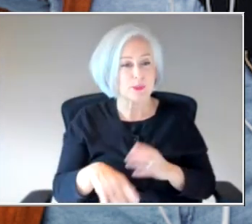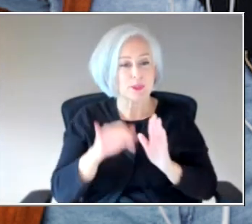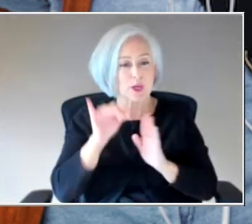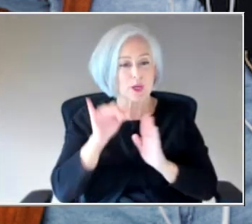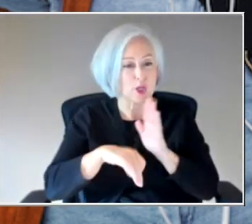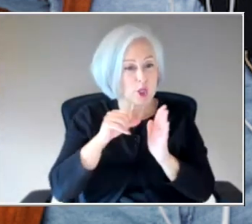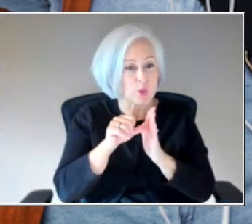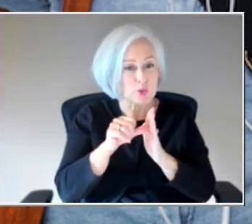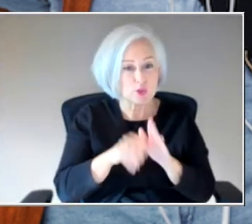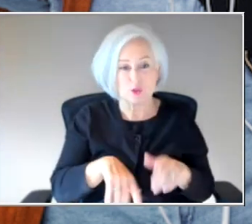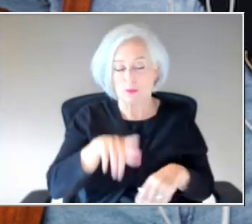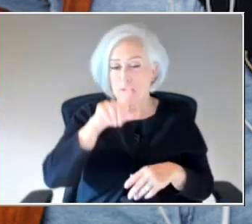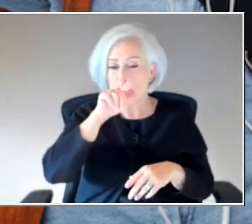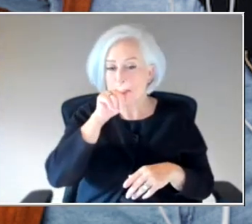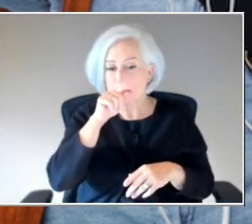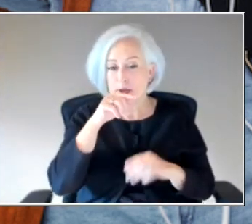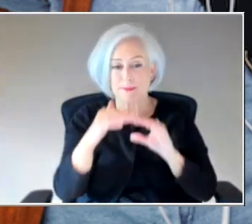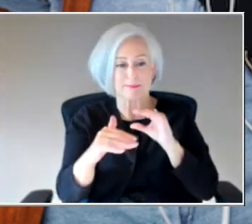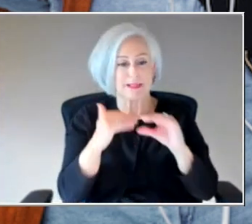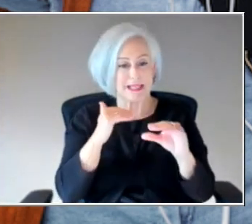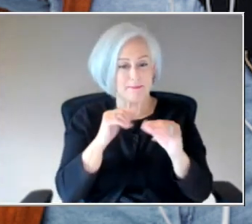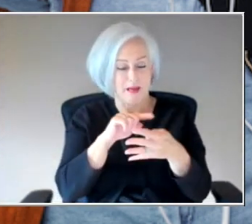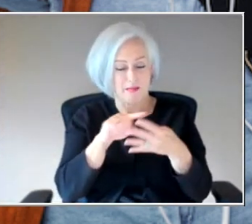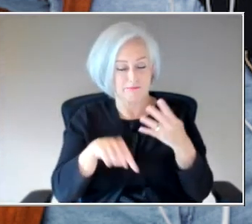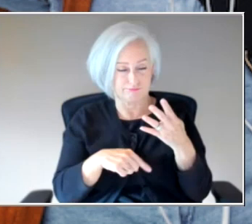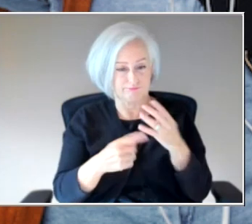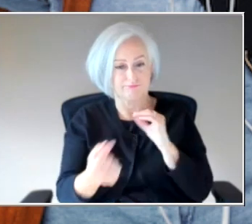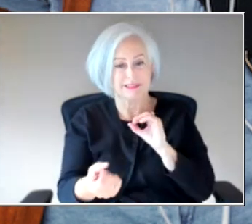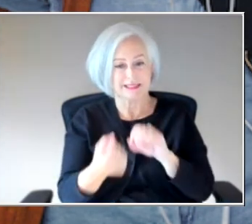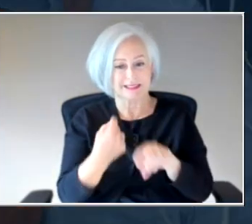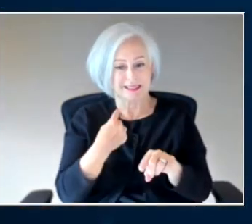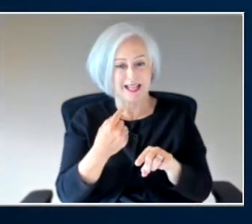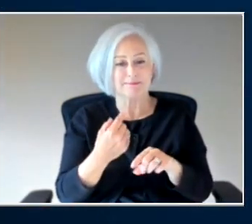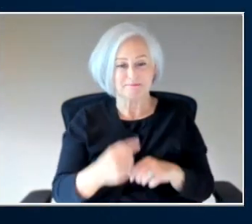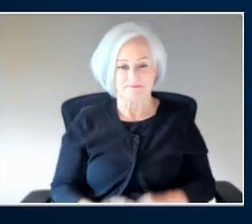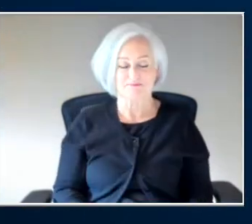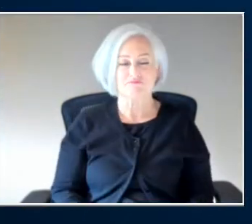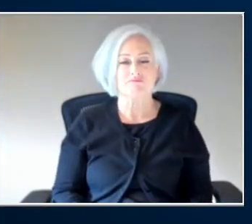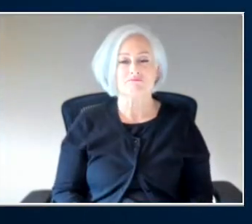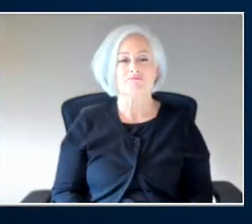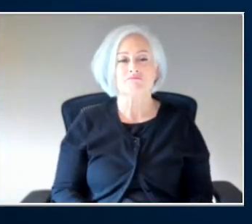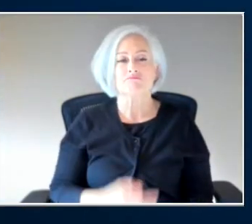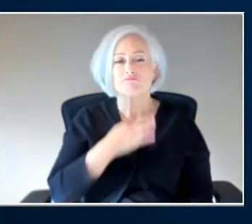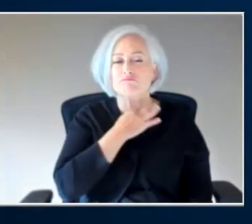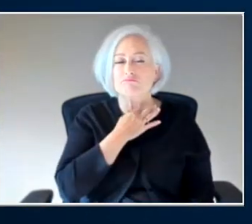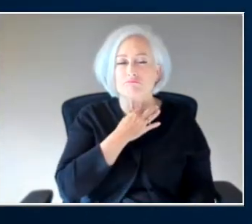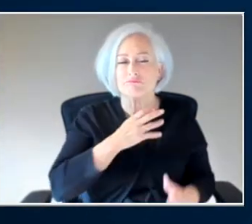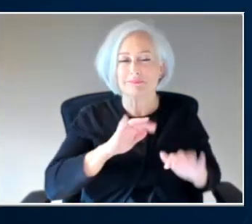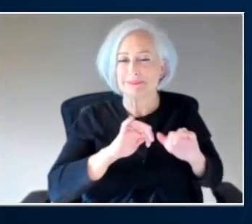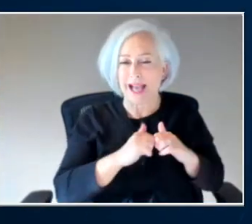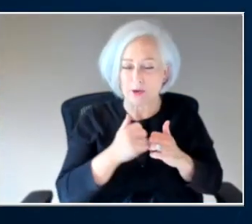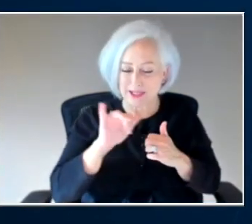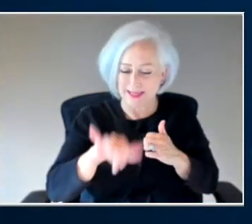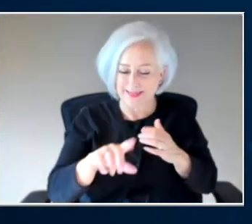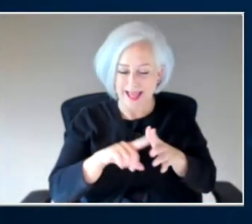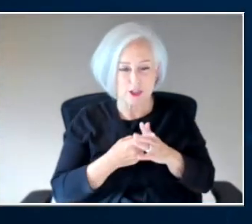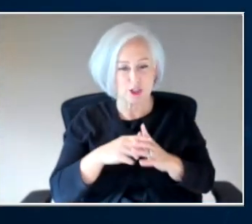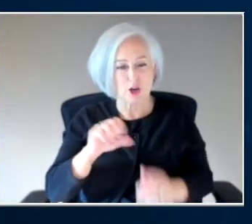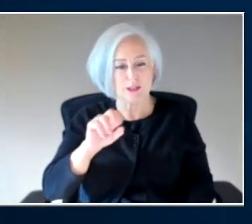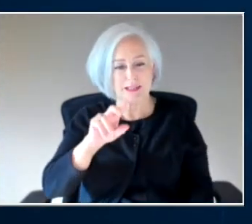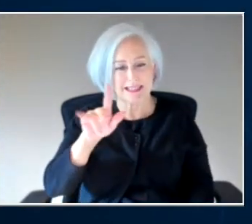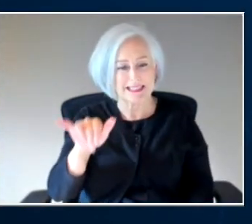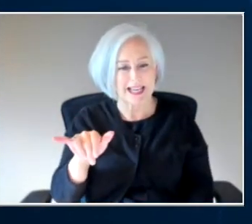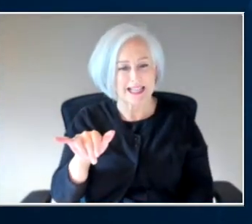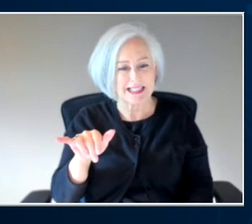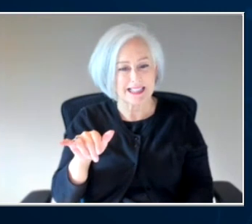Medical News Network. Information is there on your screen. So we're curious how this all started, Stacey. Addie had